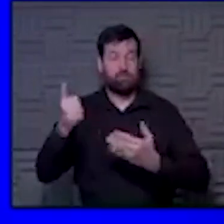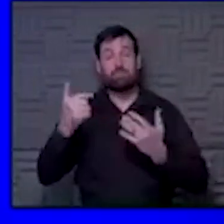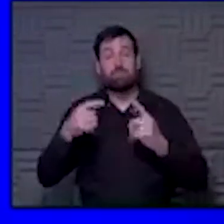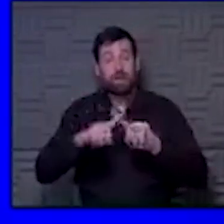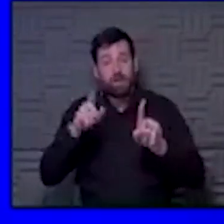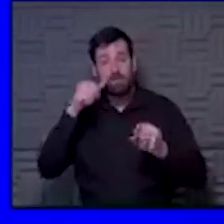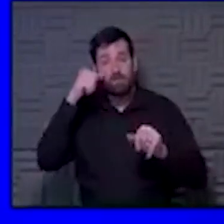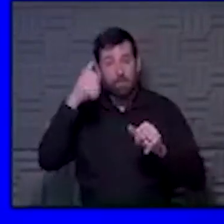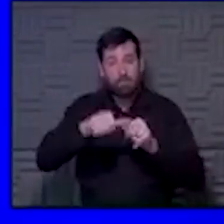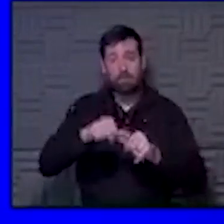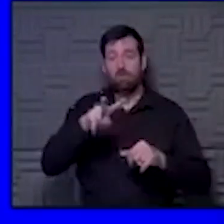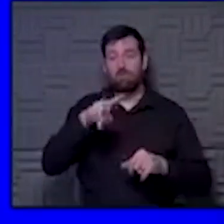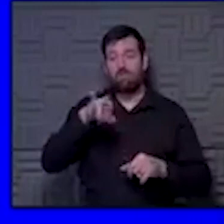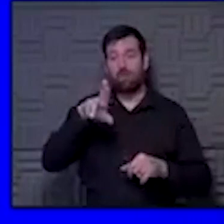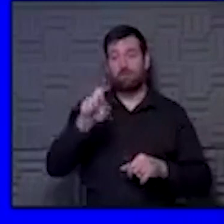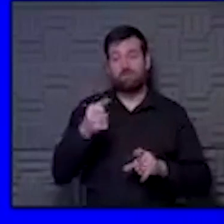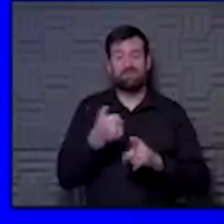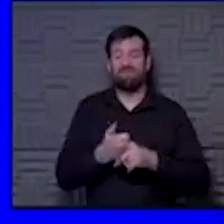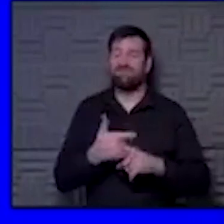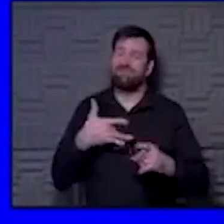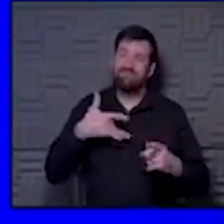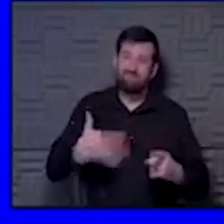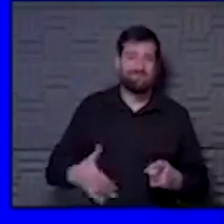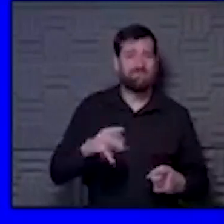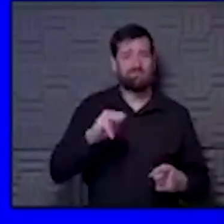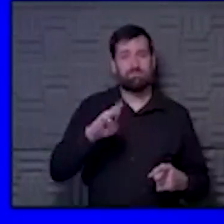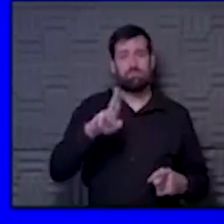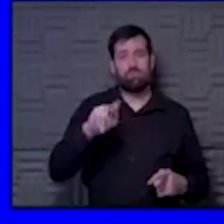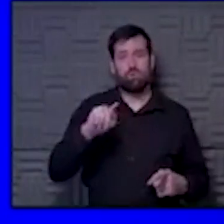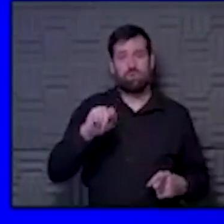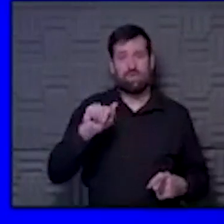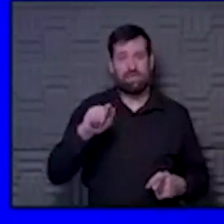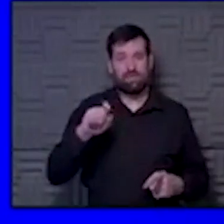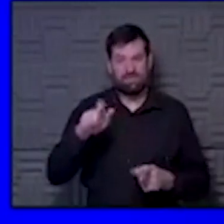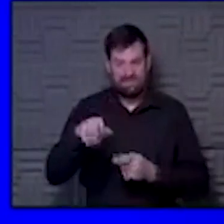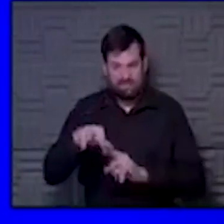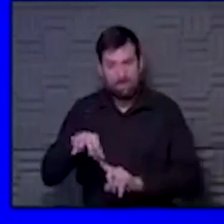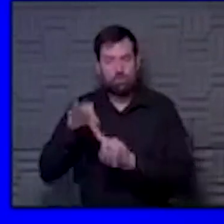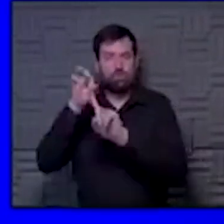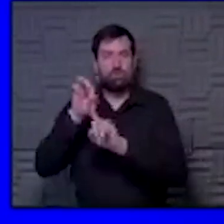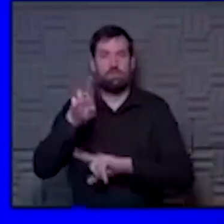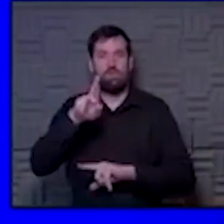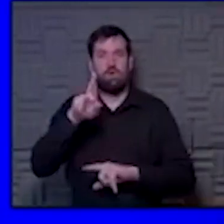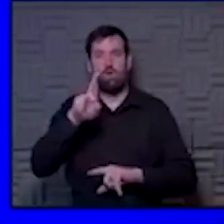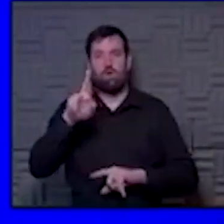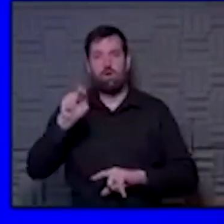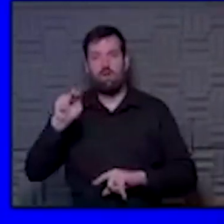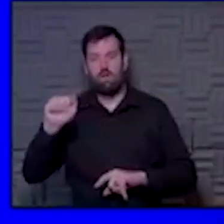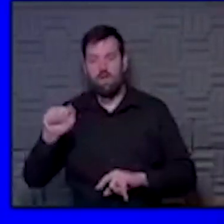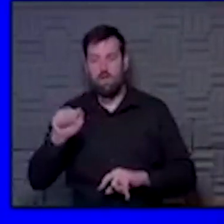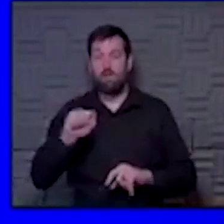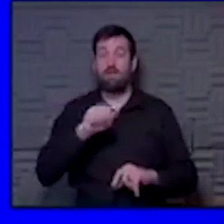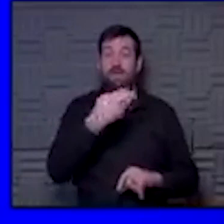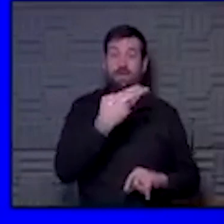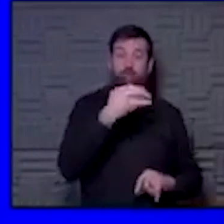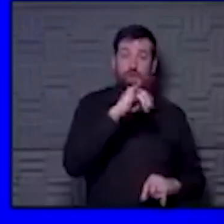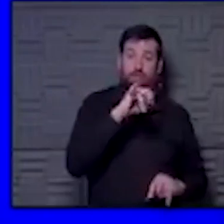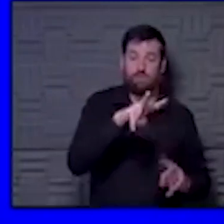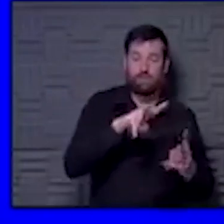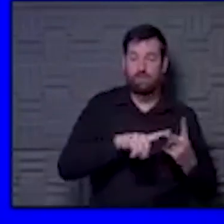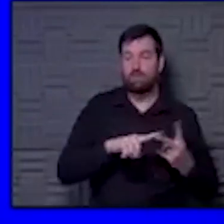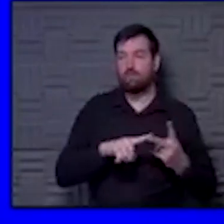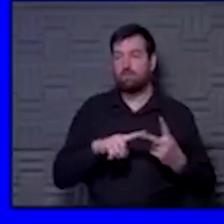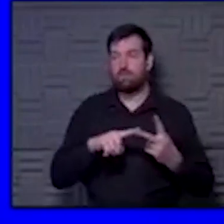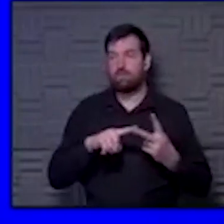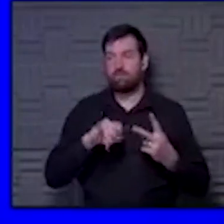remember, viruses mutate, especially RNA viruses. We know influenza is an RNA virus. HIV is an RNA virus.